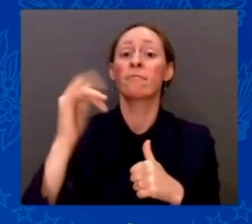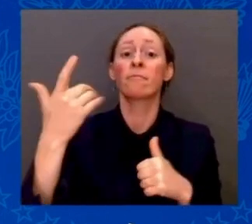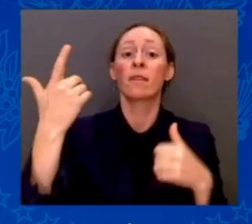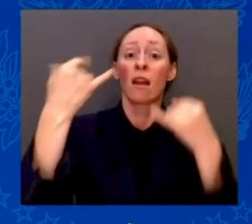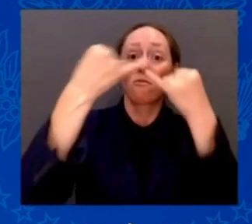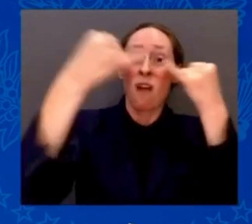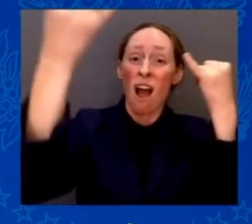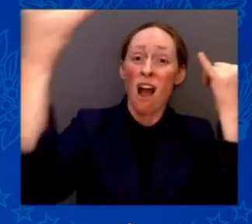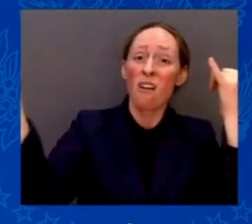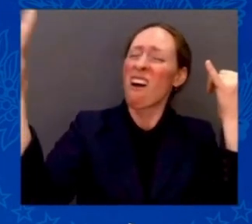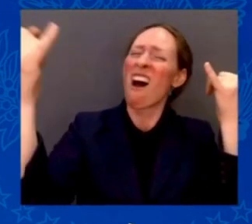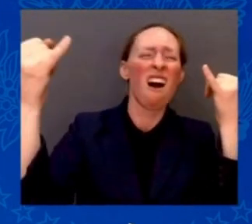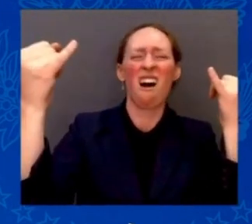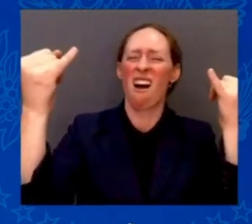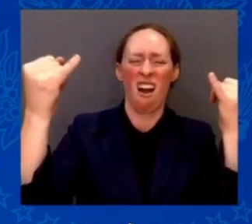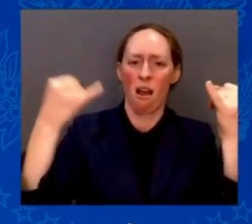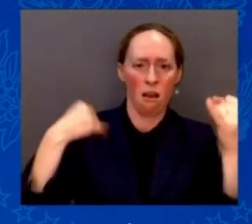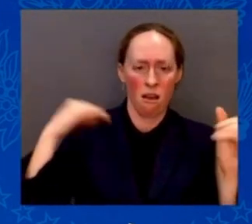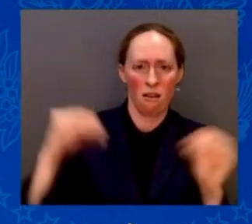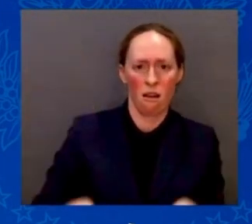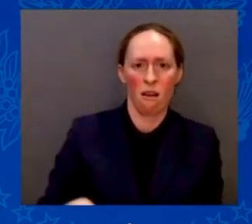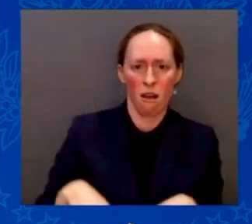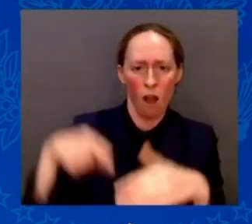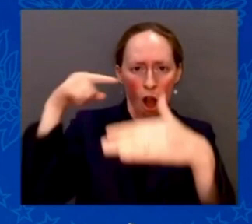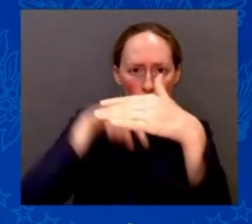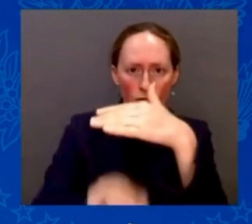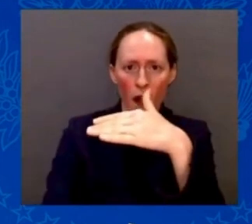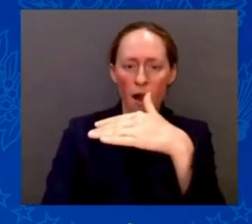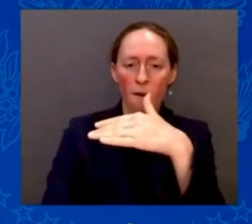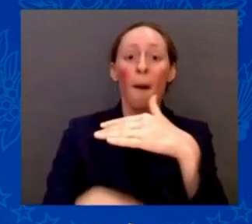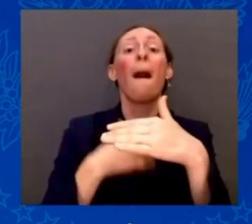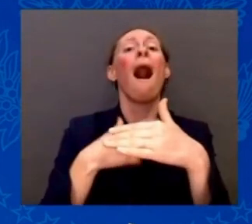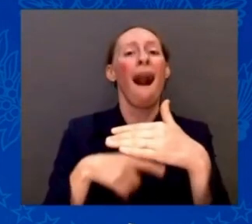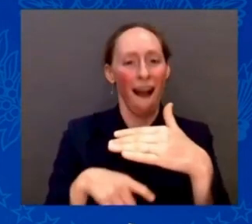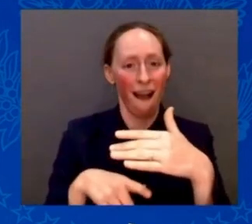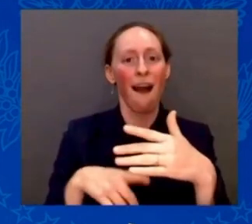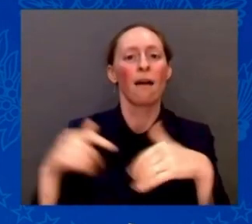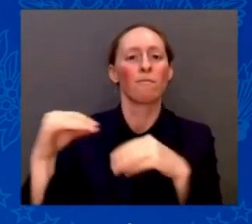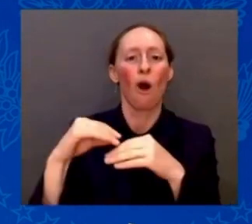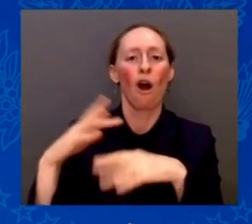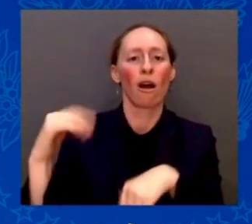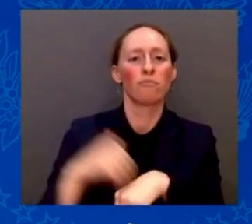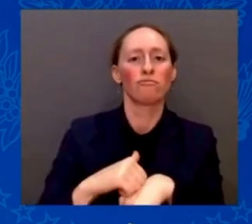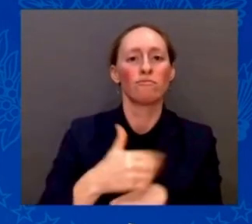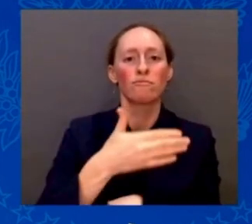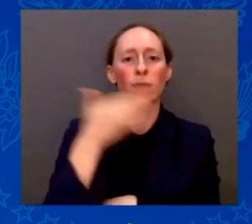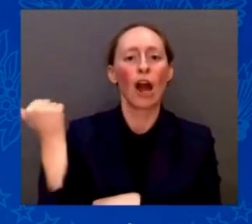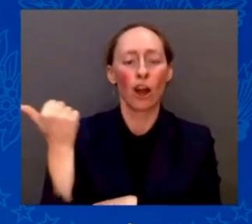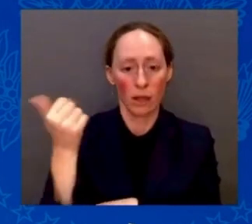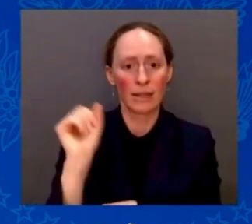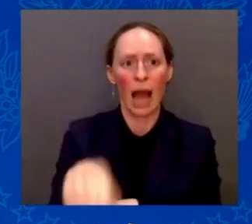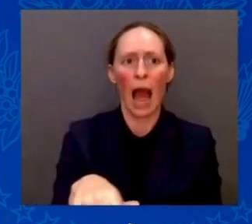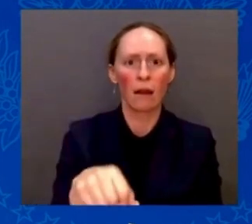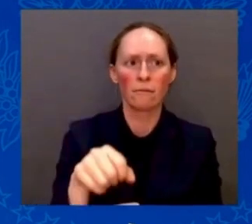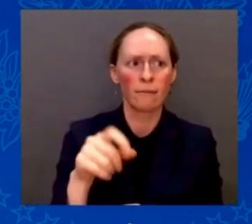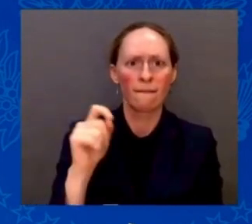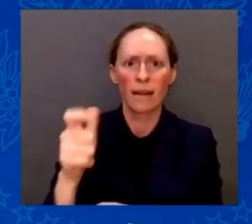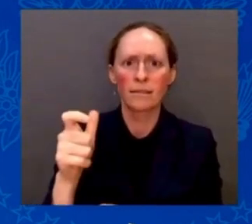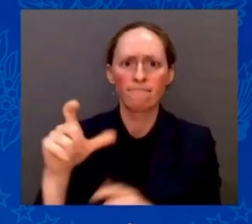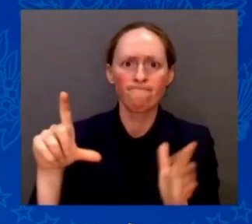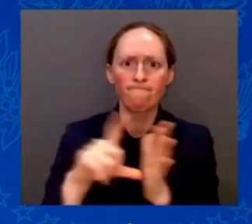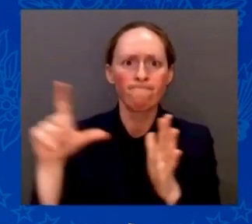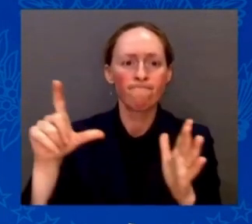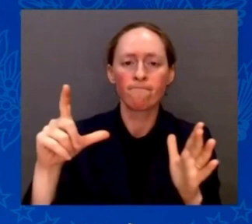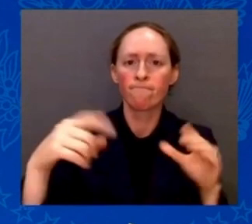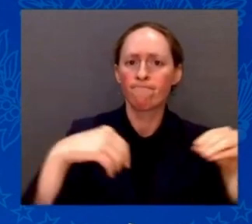it. It helped them withstand and recover from disasters more quickly than they otherwise would have. So it works.